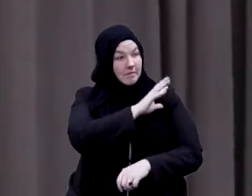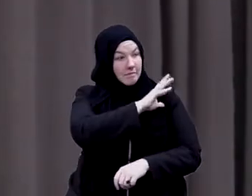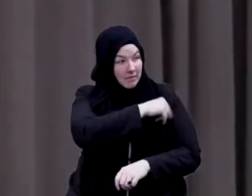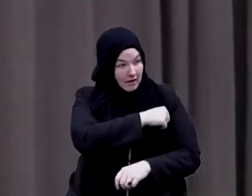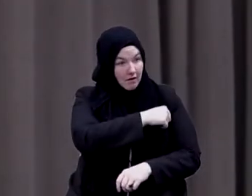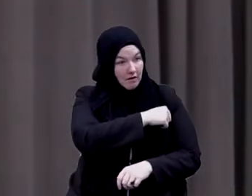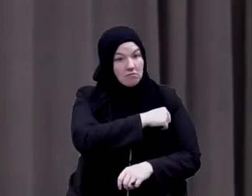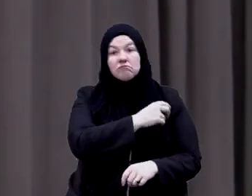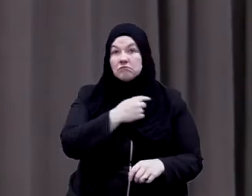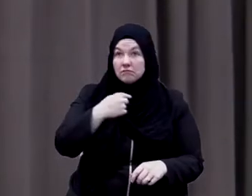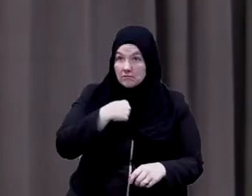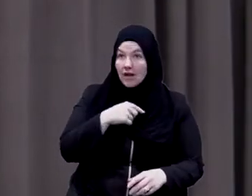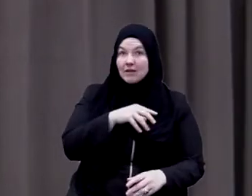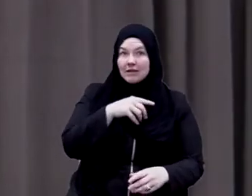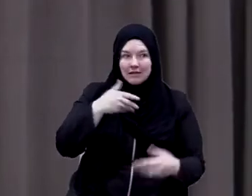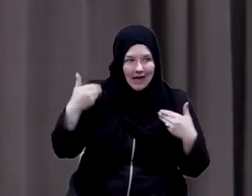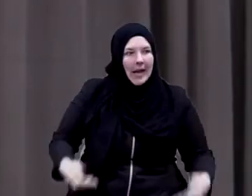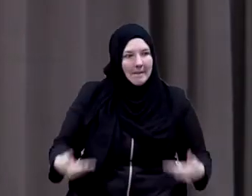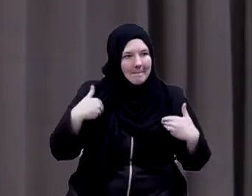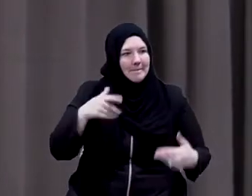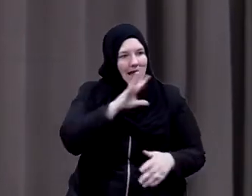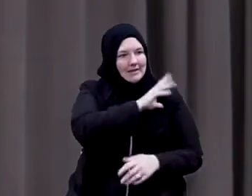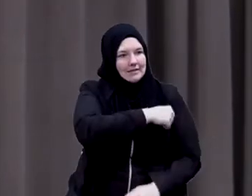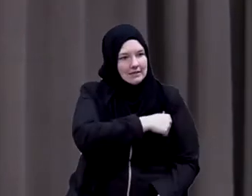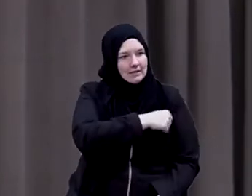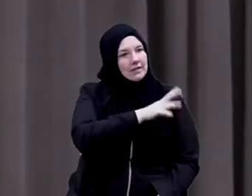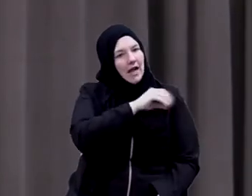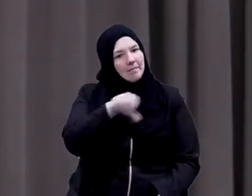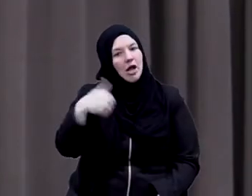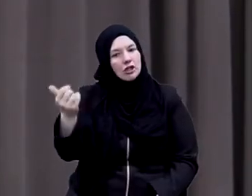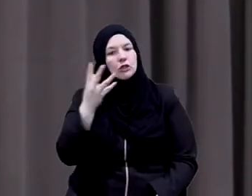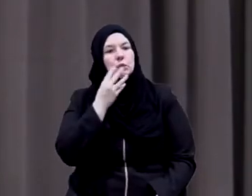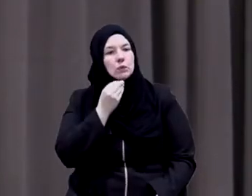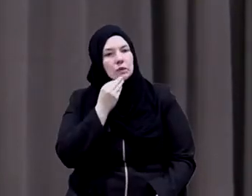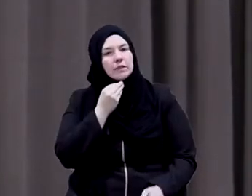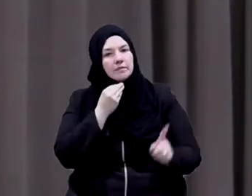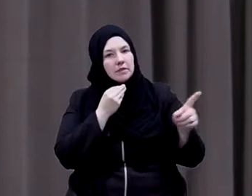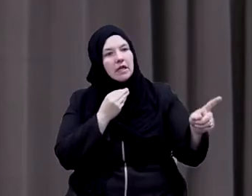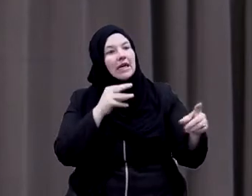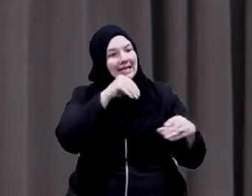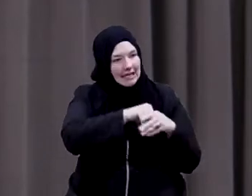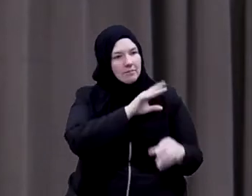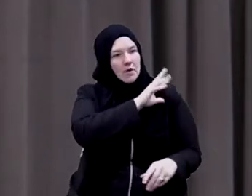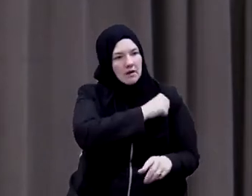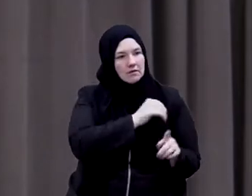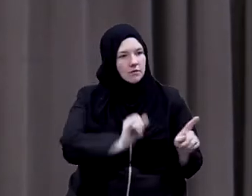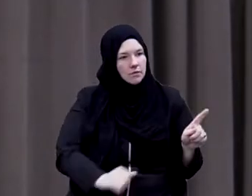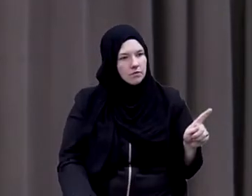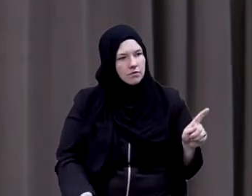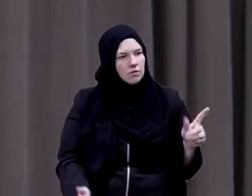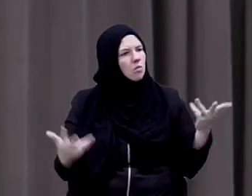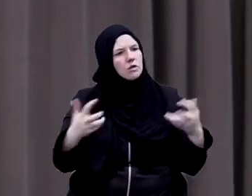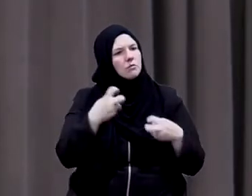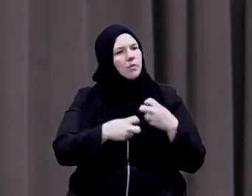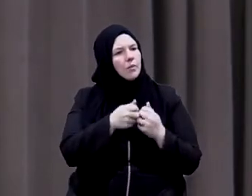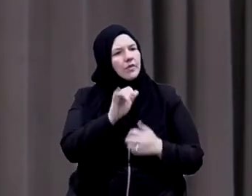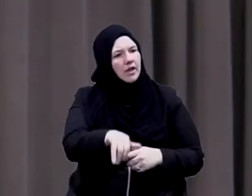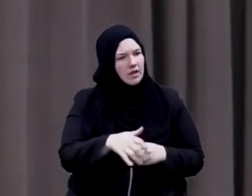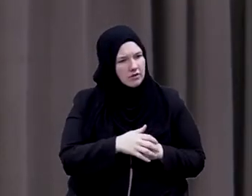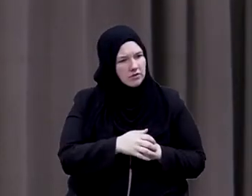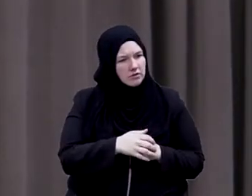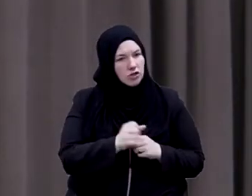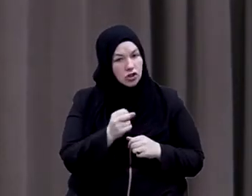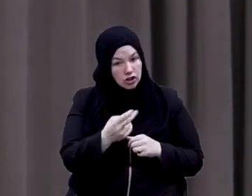I am the Palestinian state. And my fellow Jewish people are the Palestinian state. What is the problem with that? She has